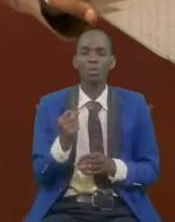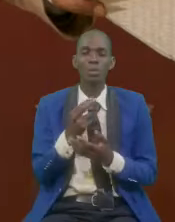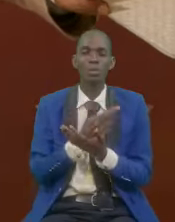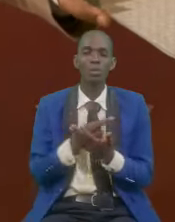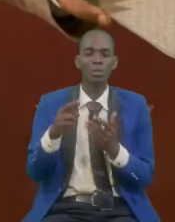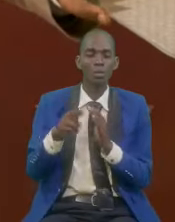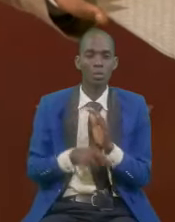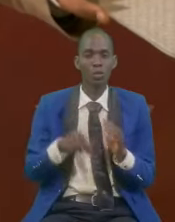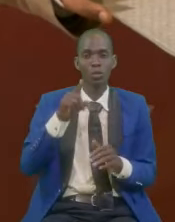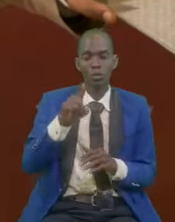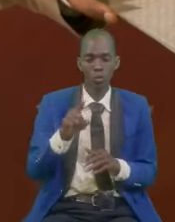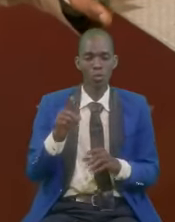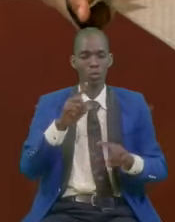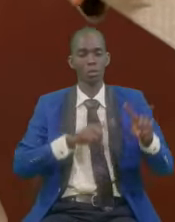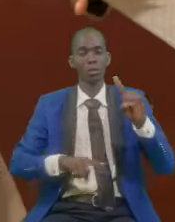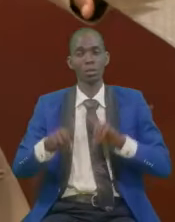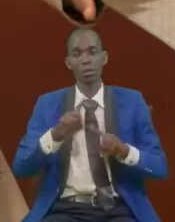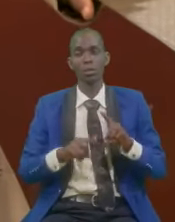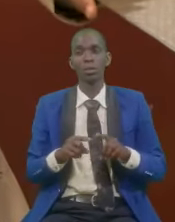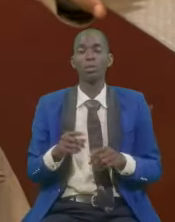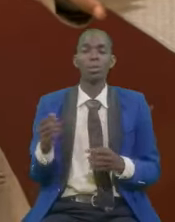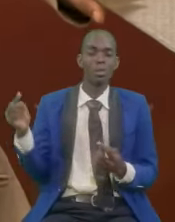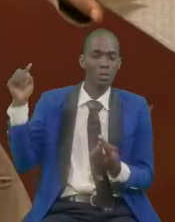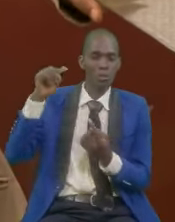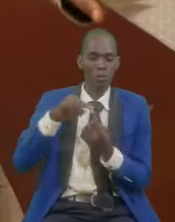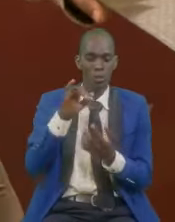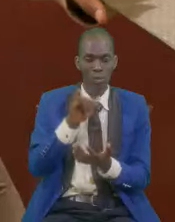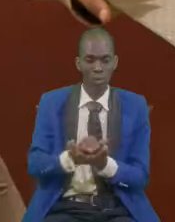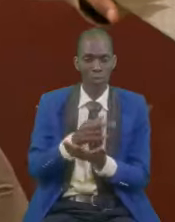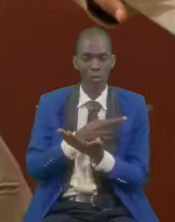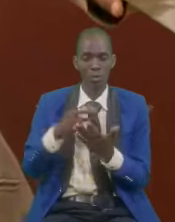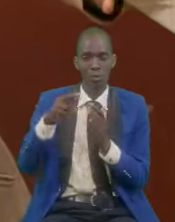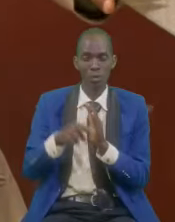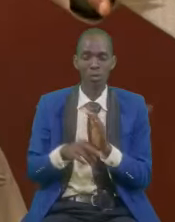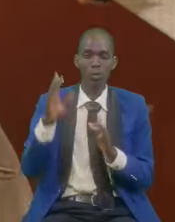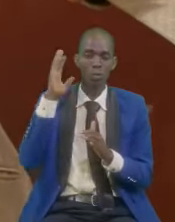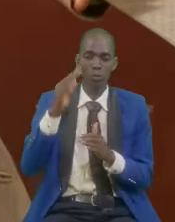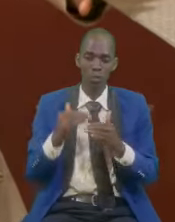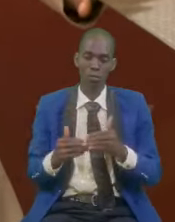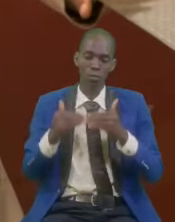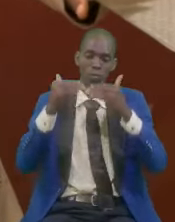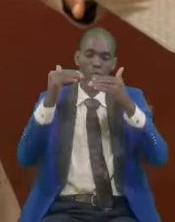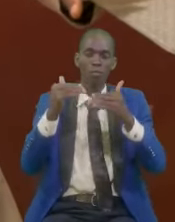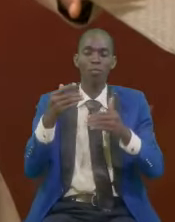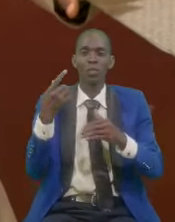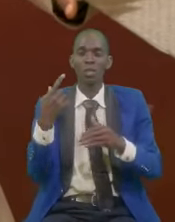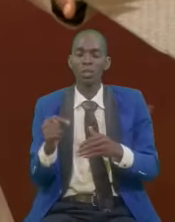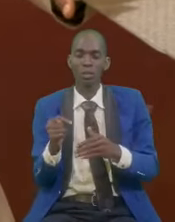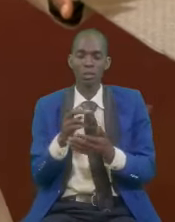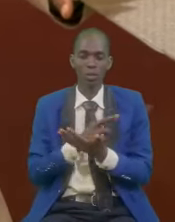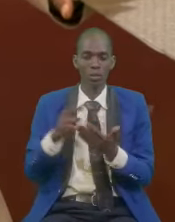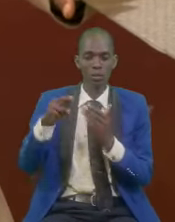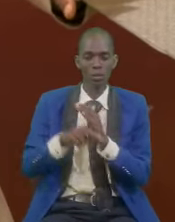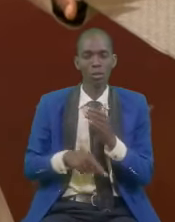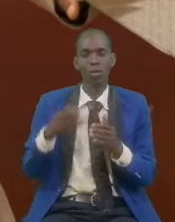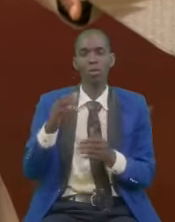you profess, except that righteousness shall exceed the righteousness of the scribes